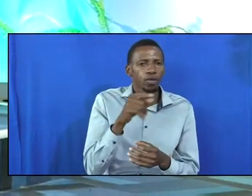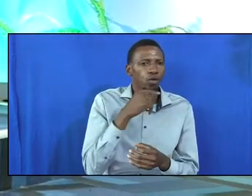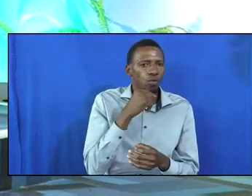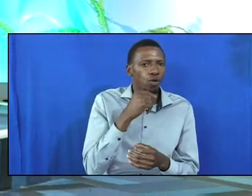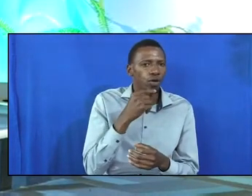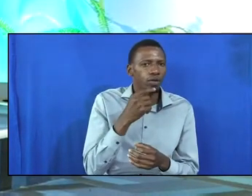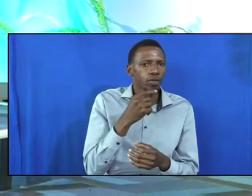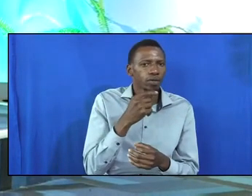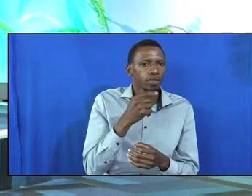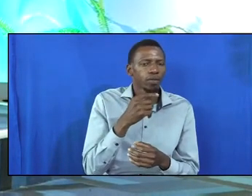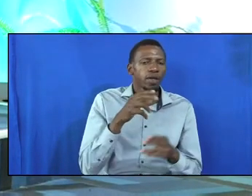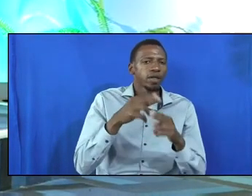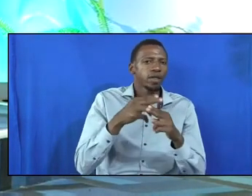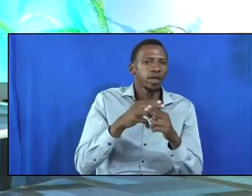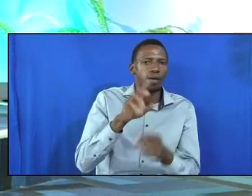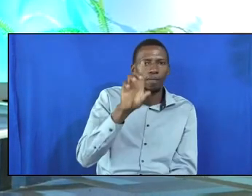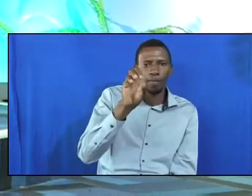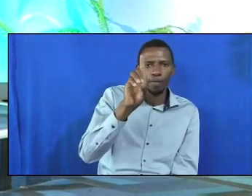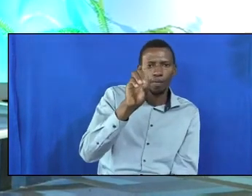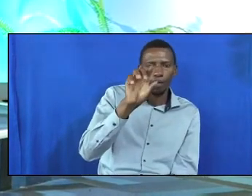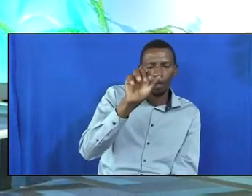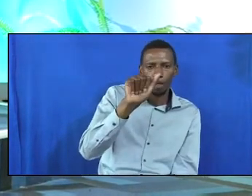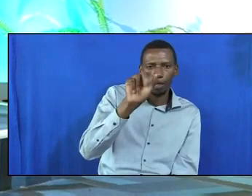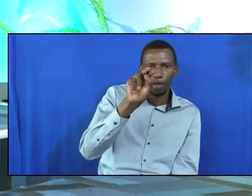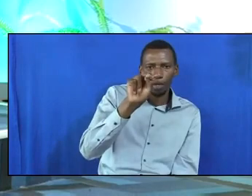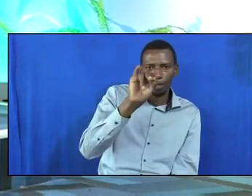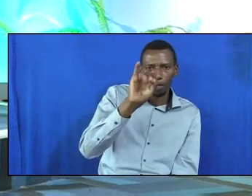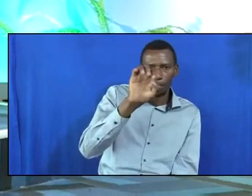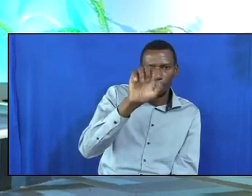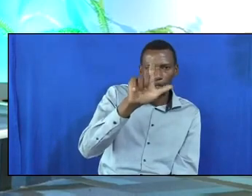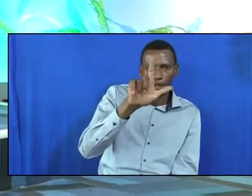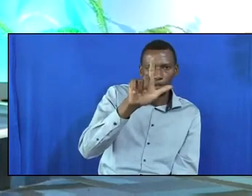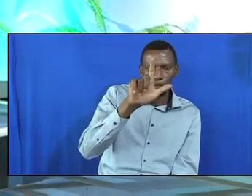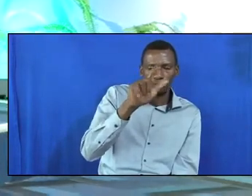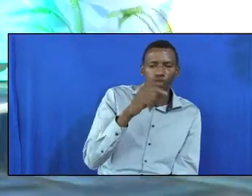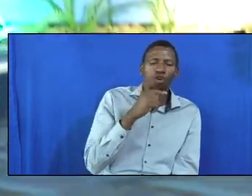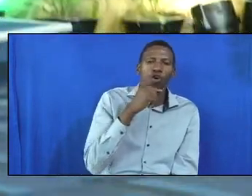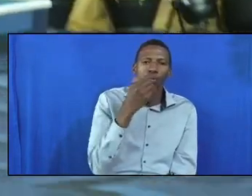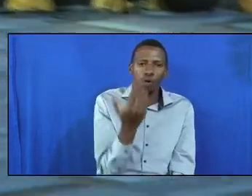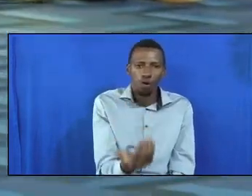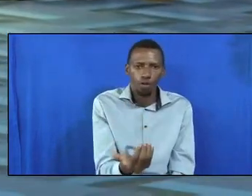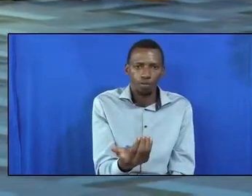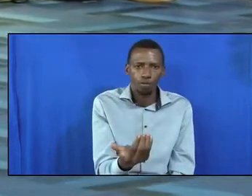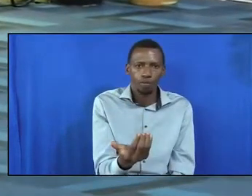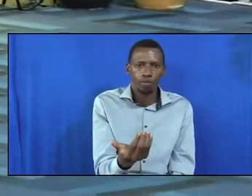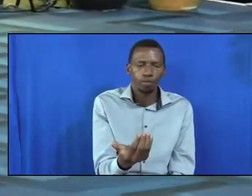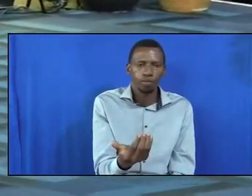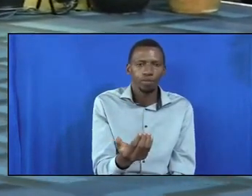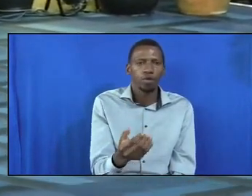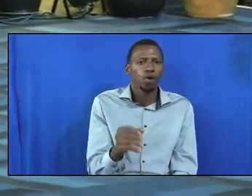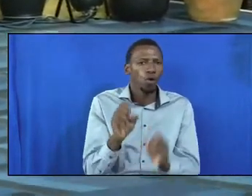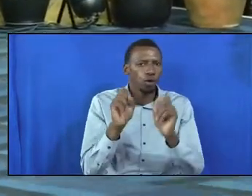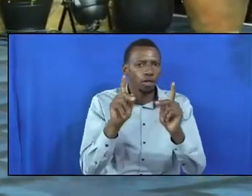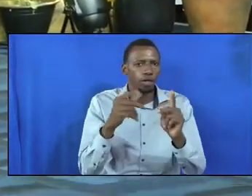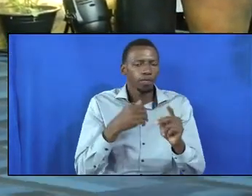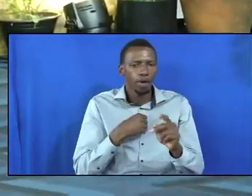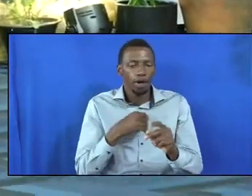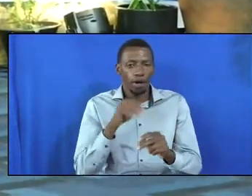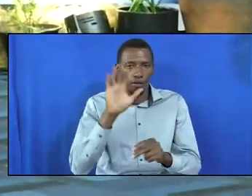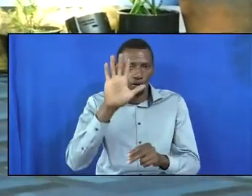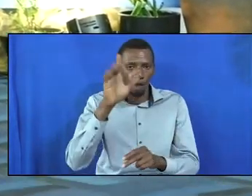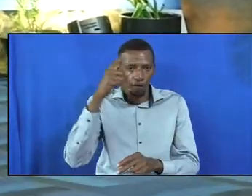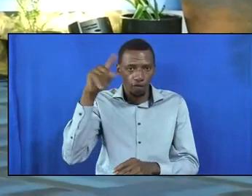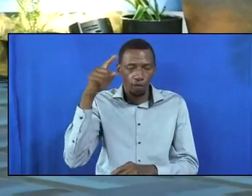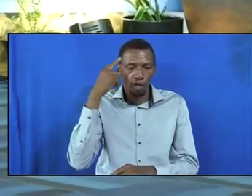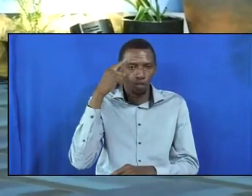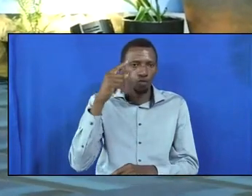Dalvin. He is Dalvin. Okay. God bless you, Daniel. Okay, there is another one here. So, 5 marks